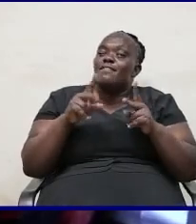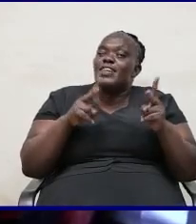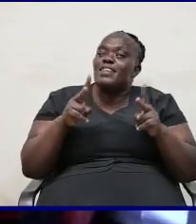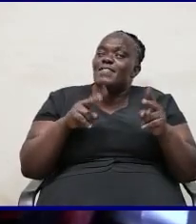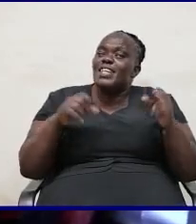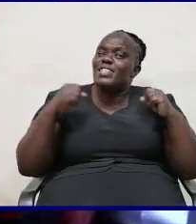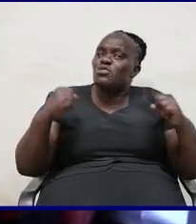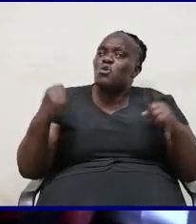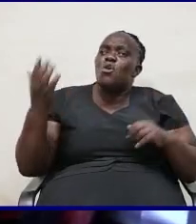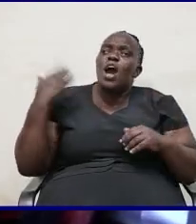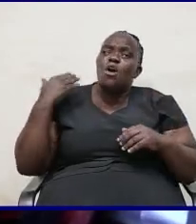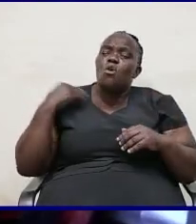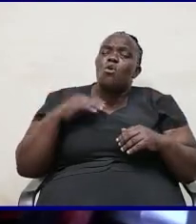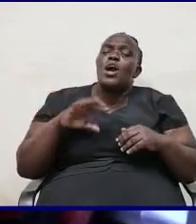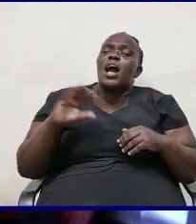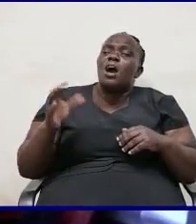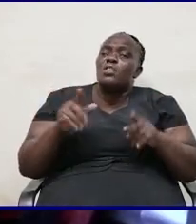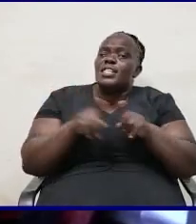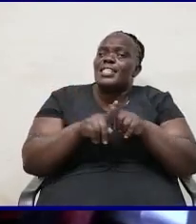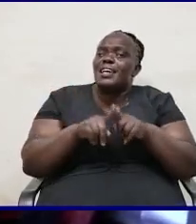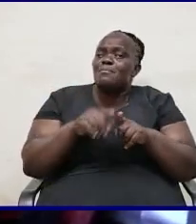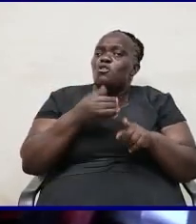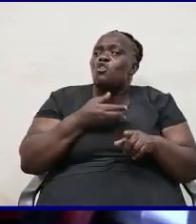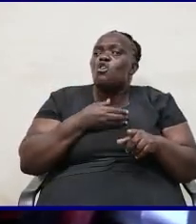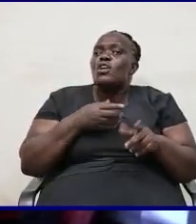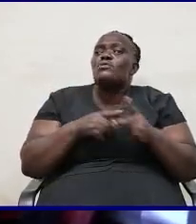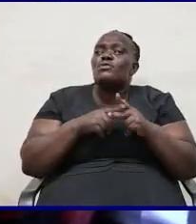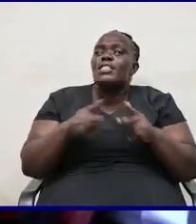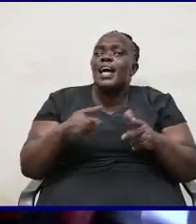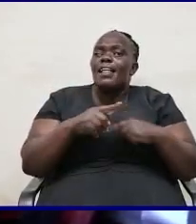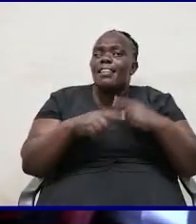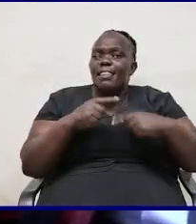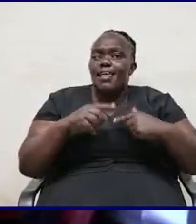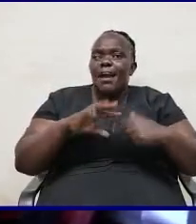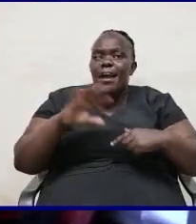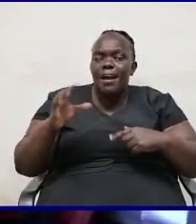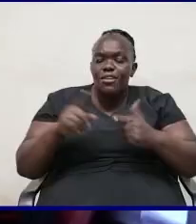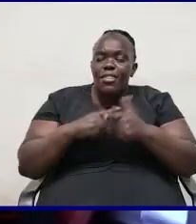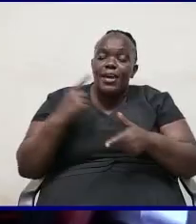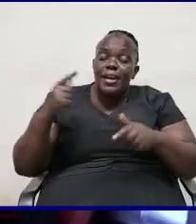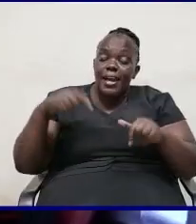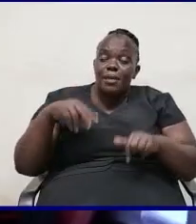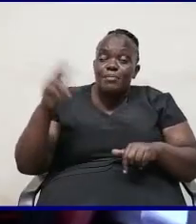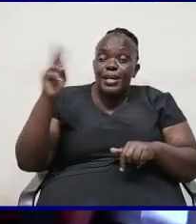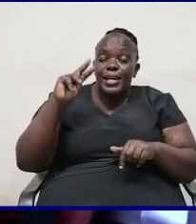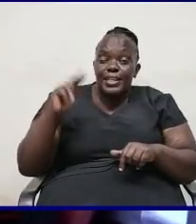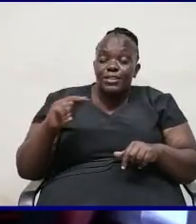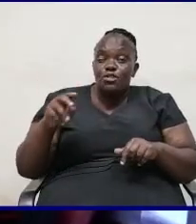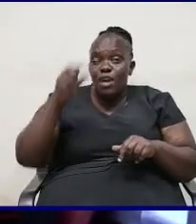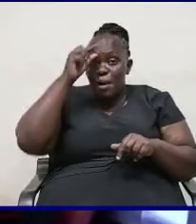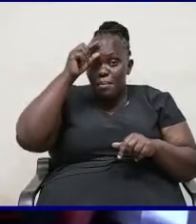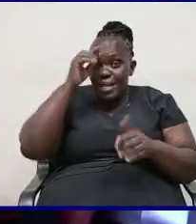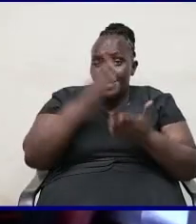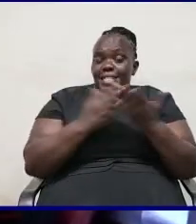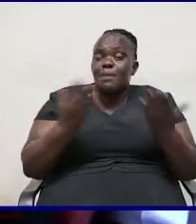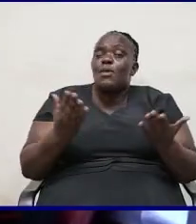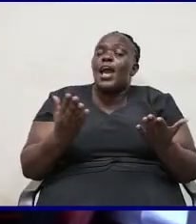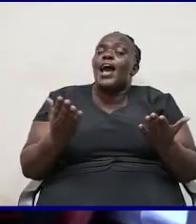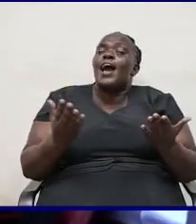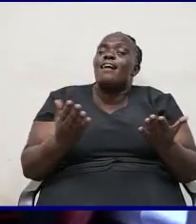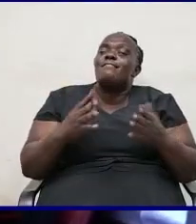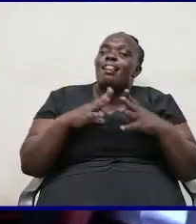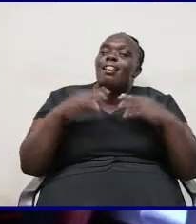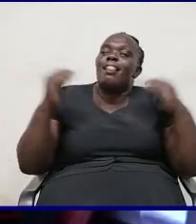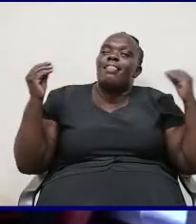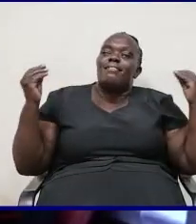very strong some time back, and the counties used to own it. They used to start the process for the counties, and it comes out to the national government. But somewhere along the line, it